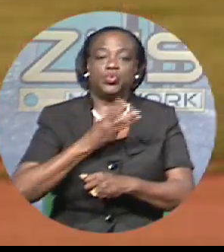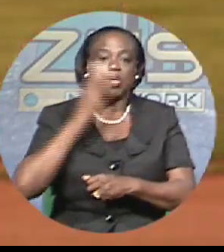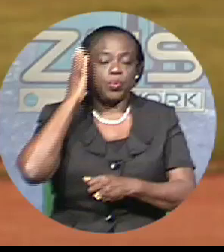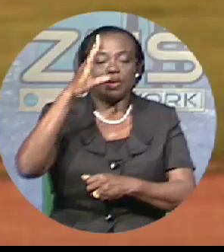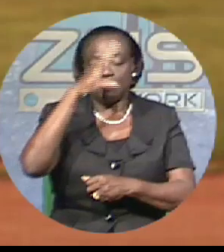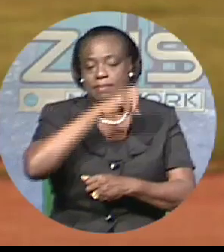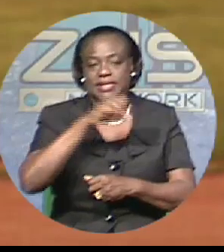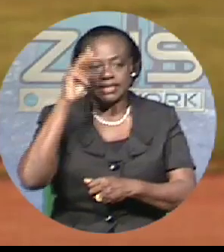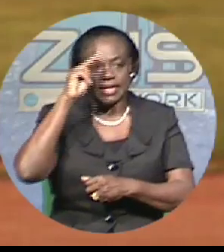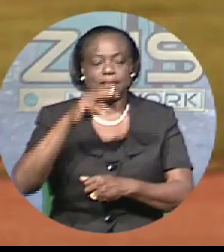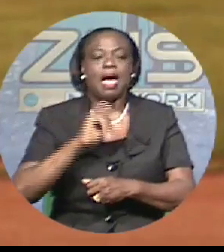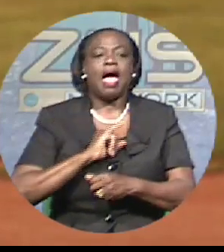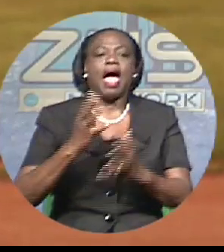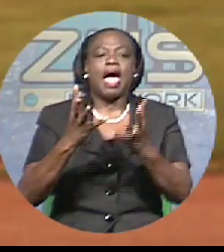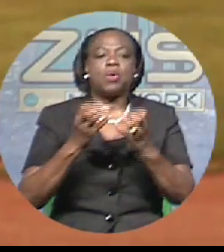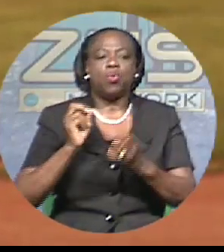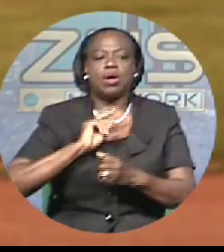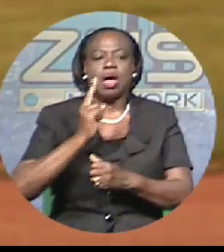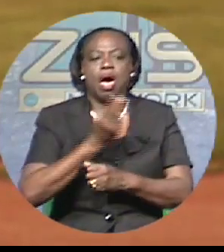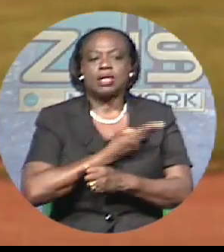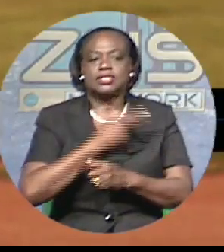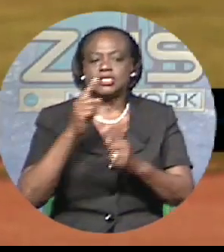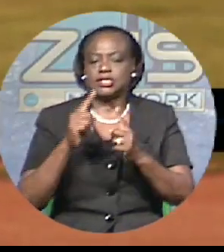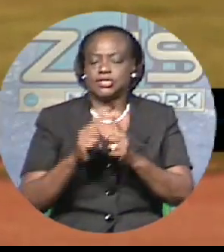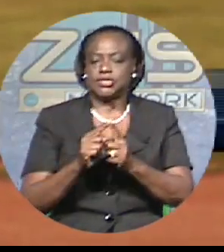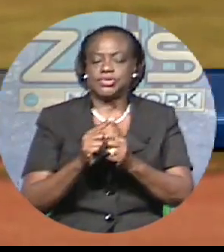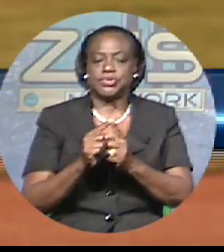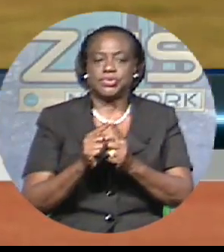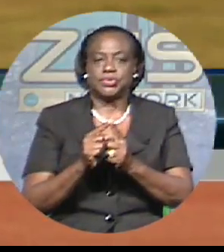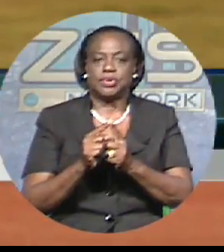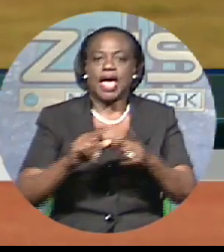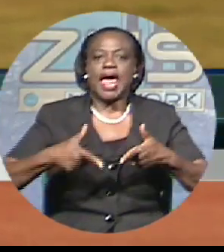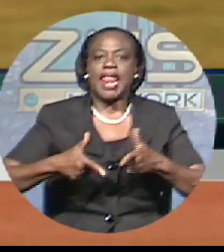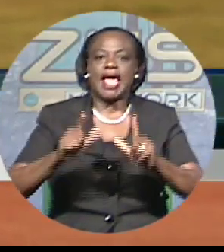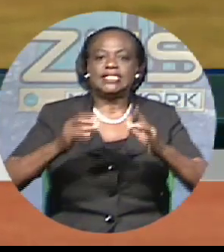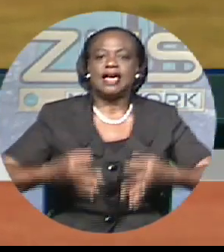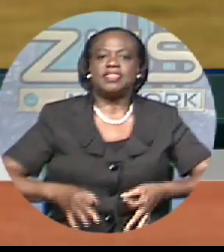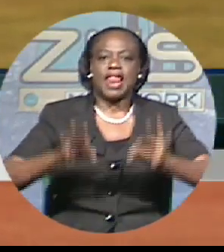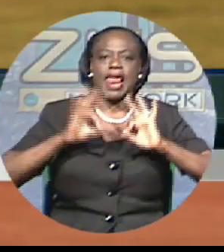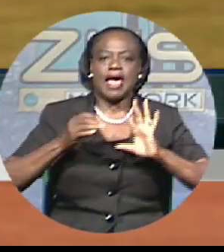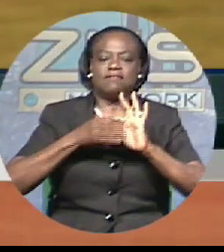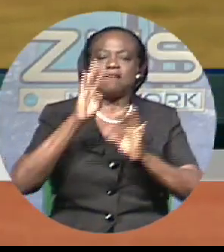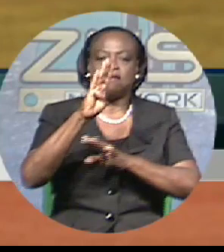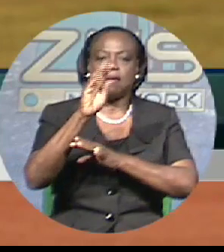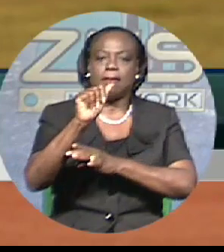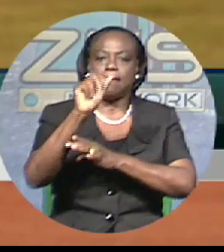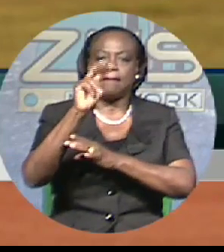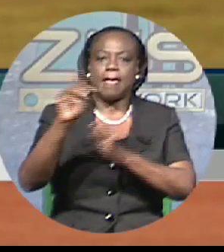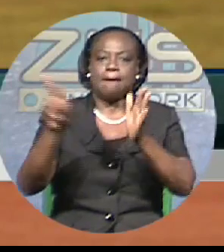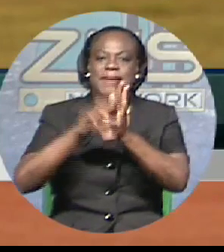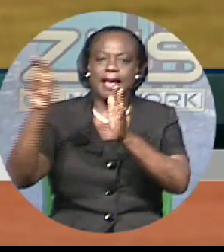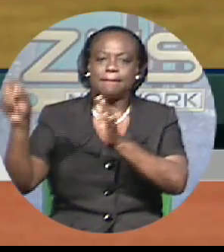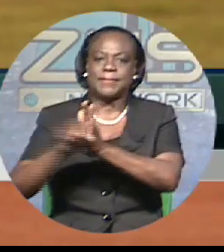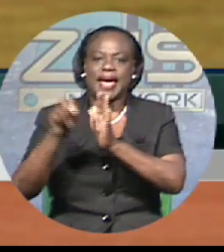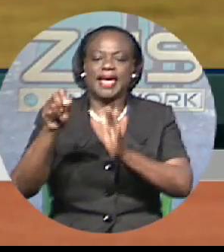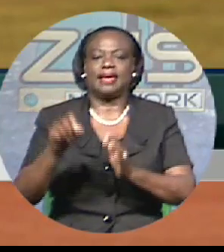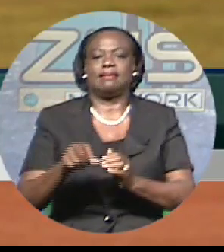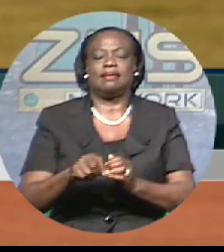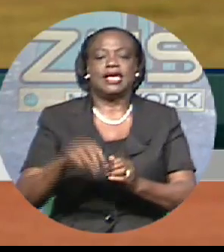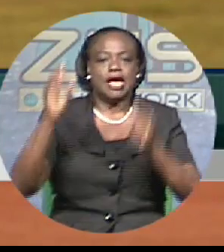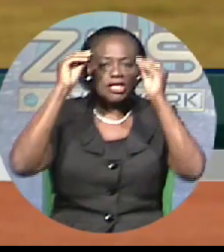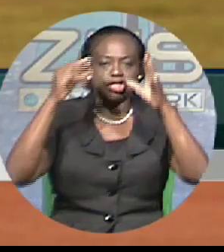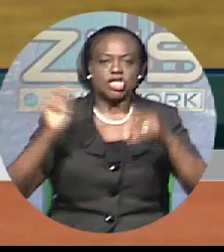I just want us to let the life of Bang Bang teach us that we need to live